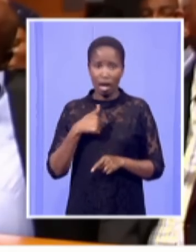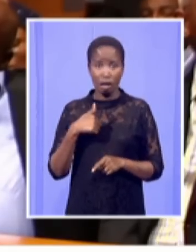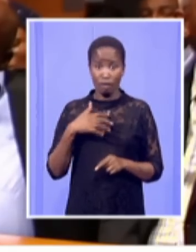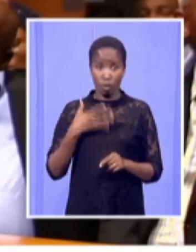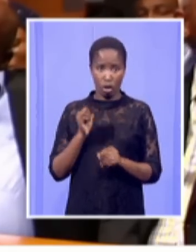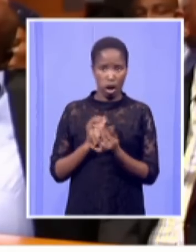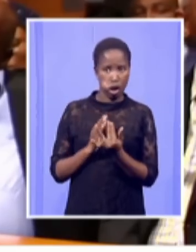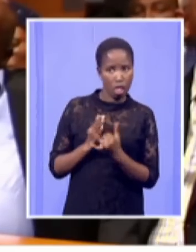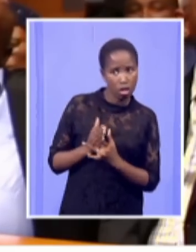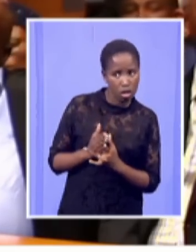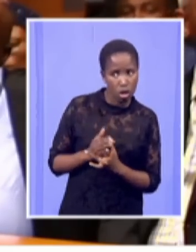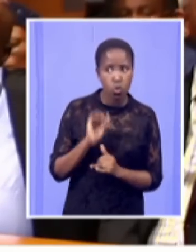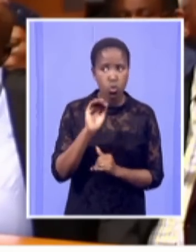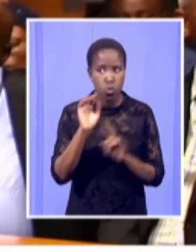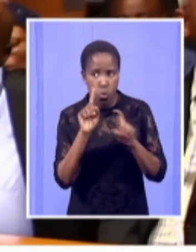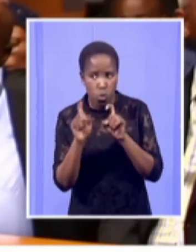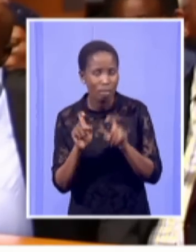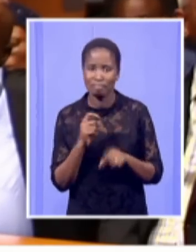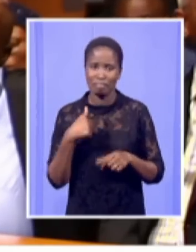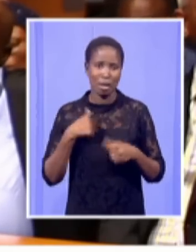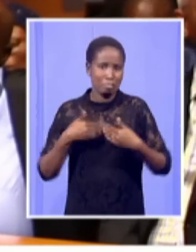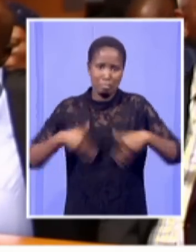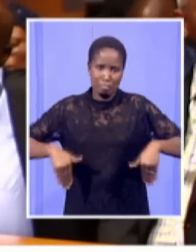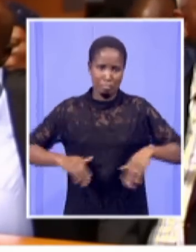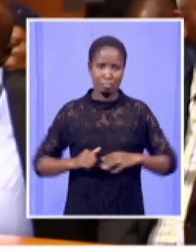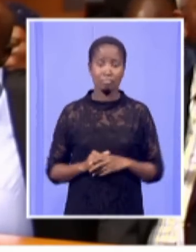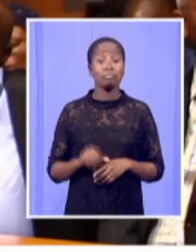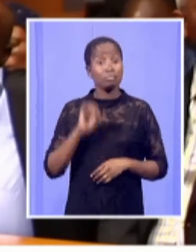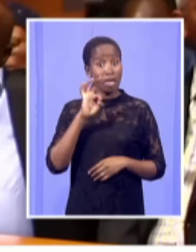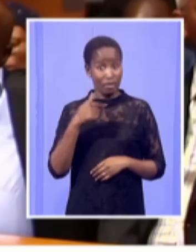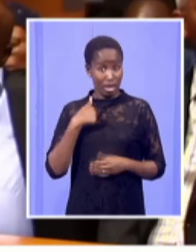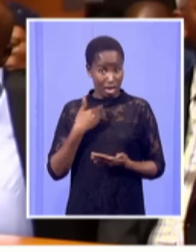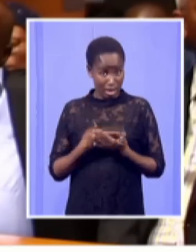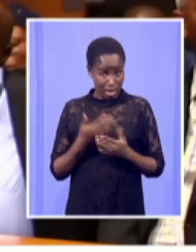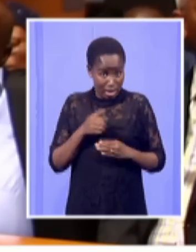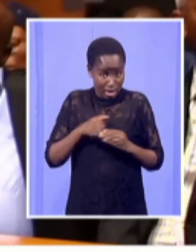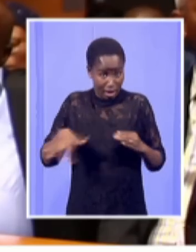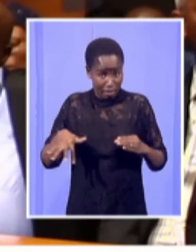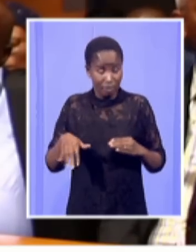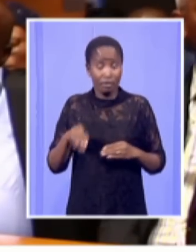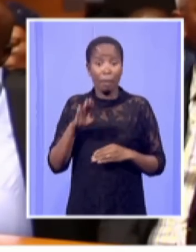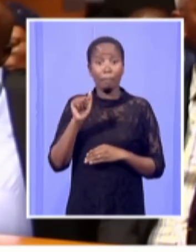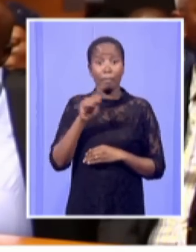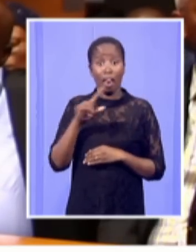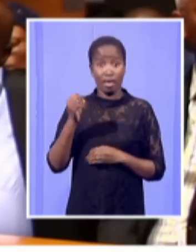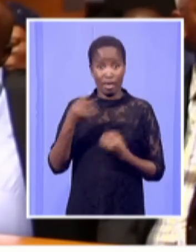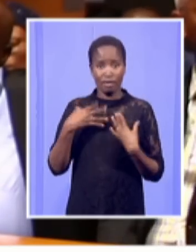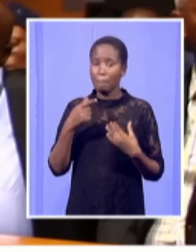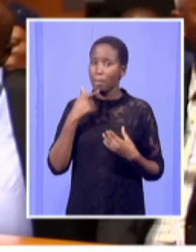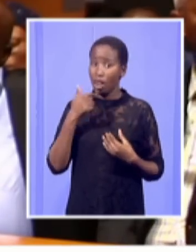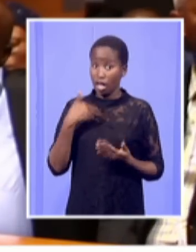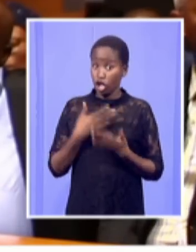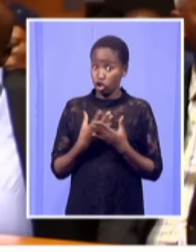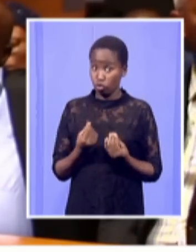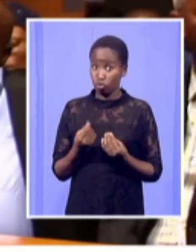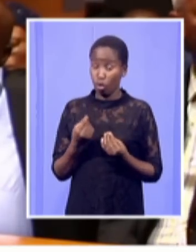with any witnesses. Should I be released on bail, I will not commit a Schedule 1 offence. Should I be